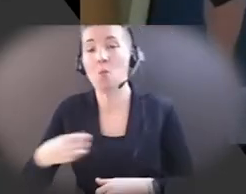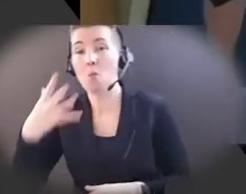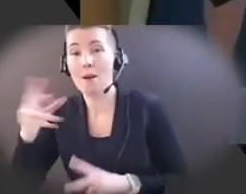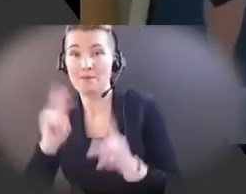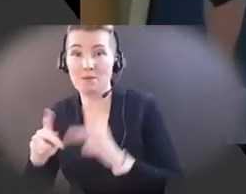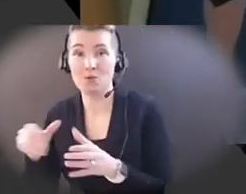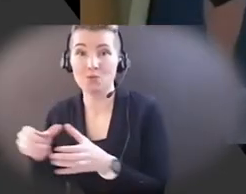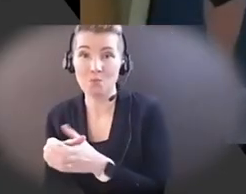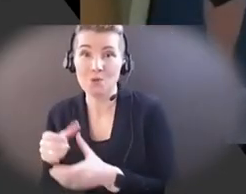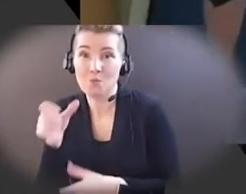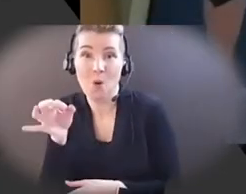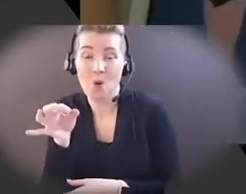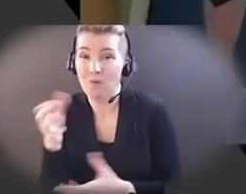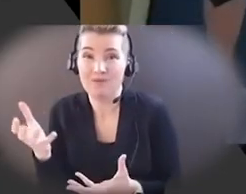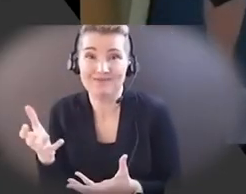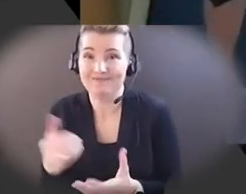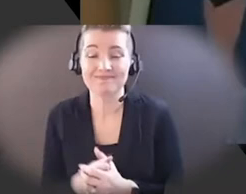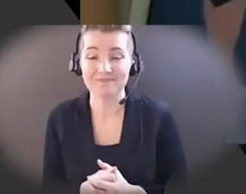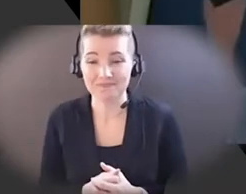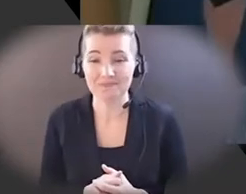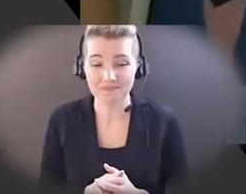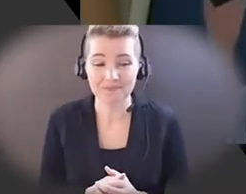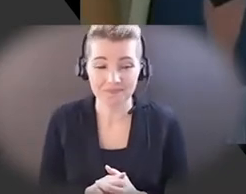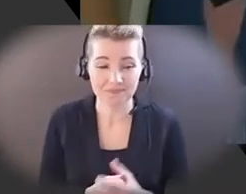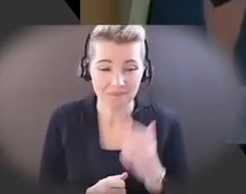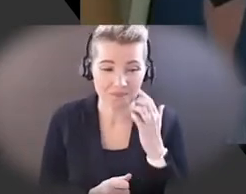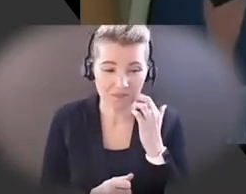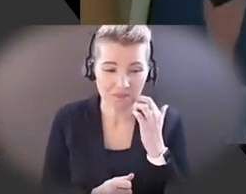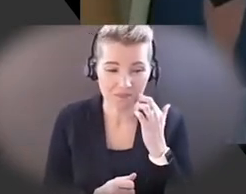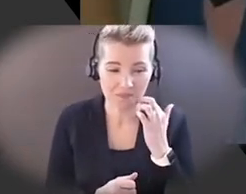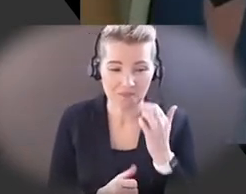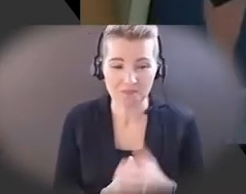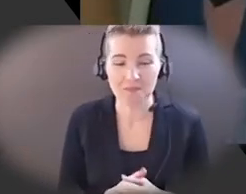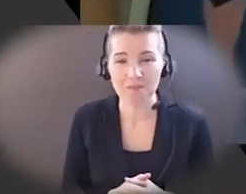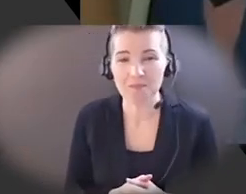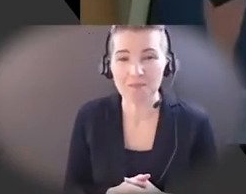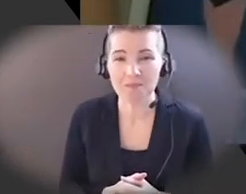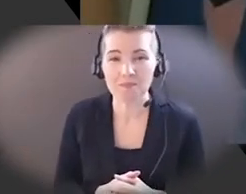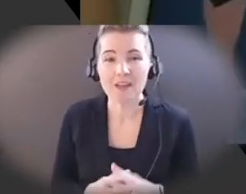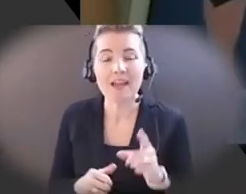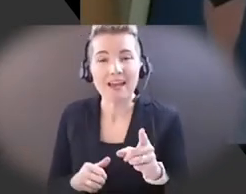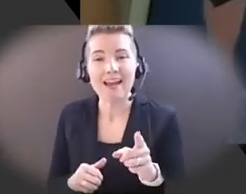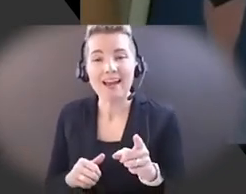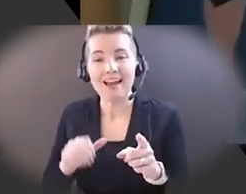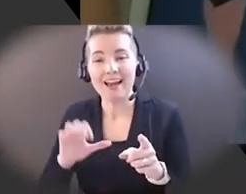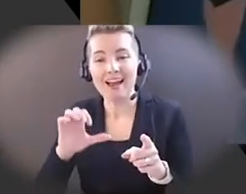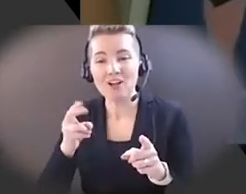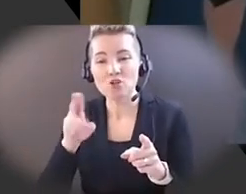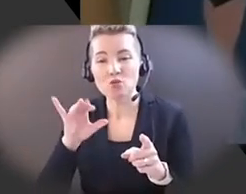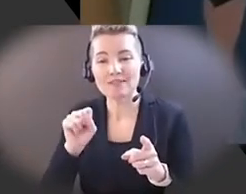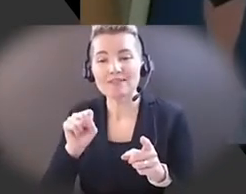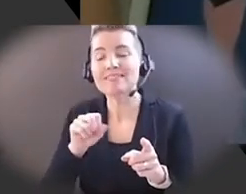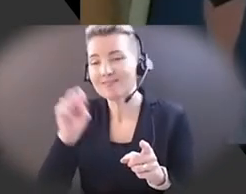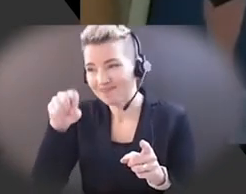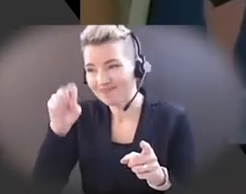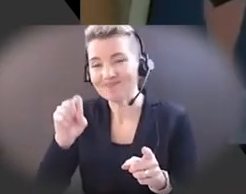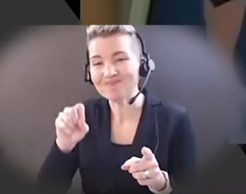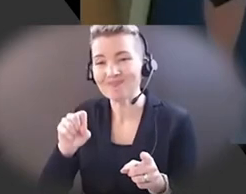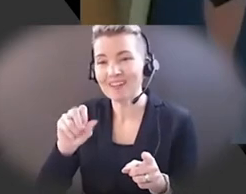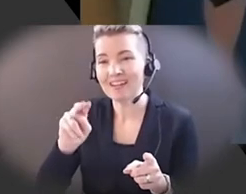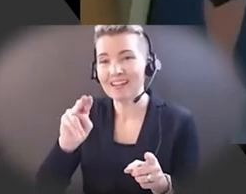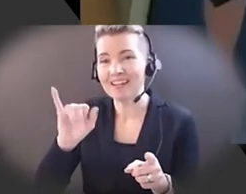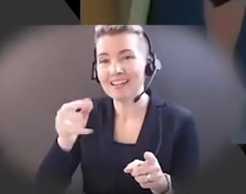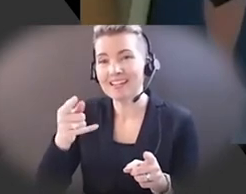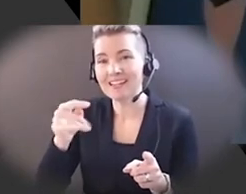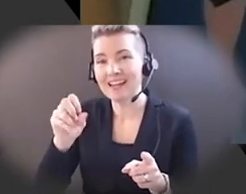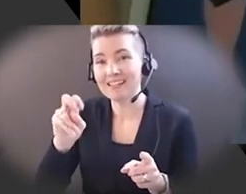Yeah. Yeah. And I think we were having a conversation before and I think Nightingale and I expressed that, you know,